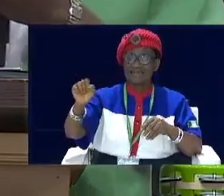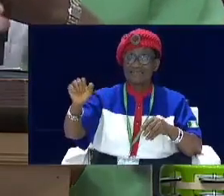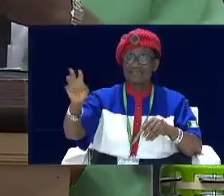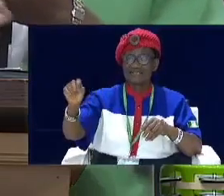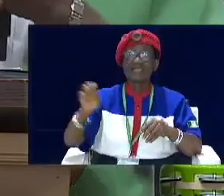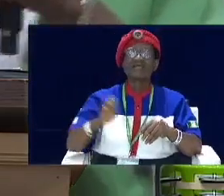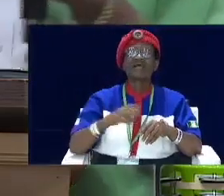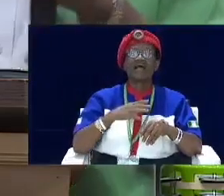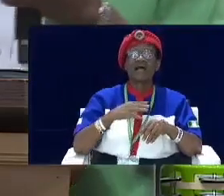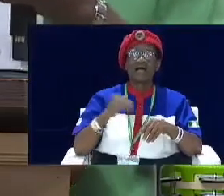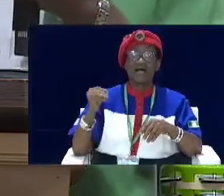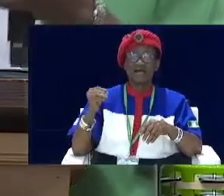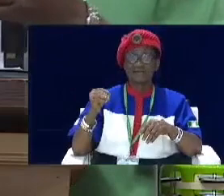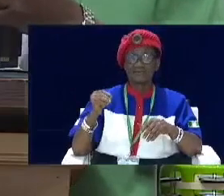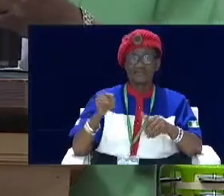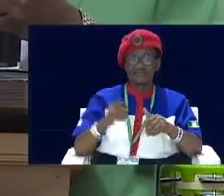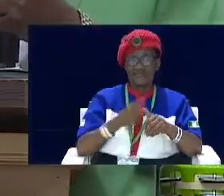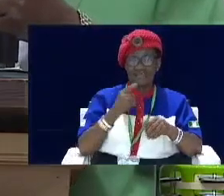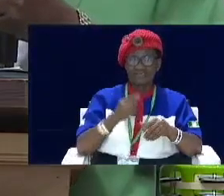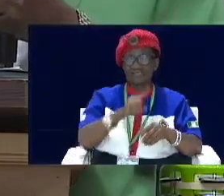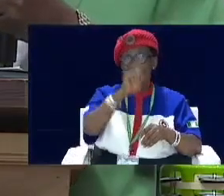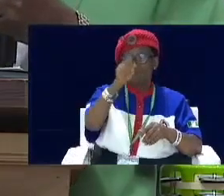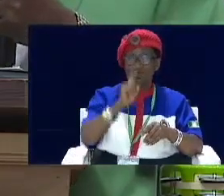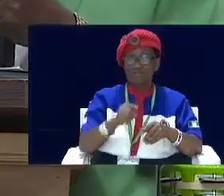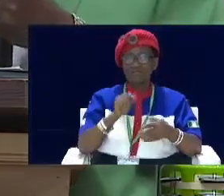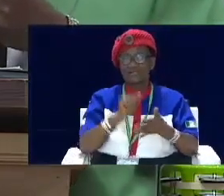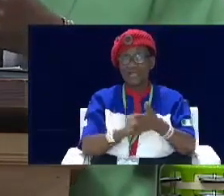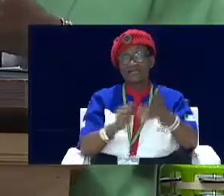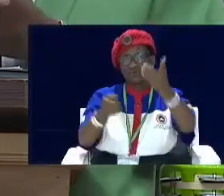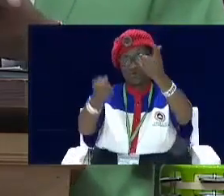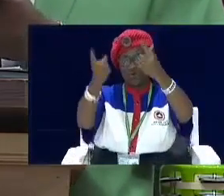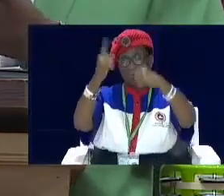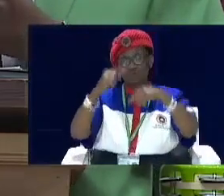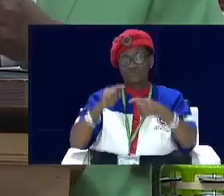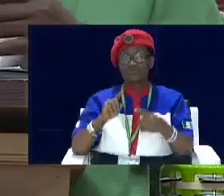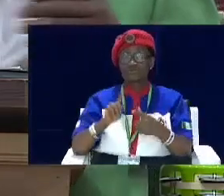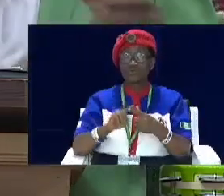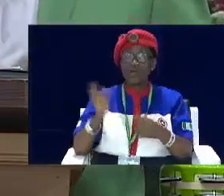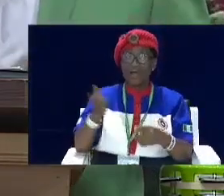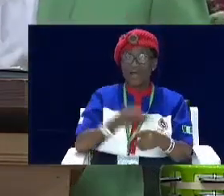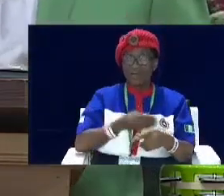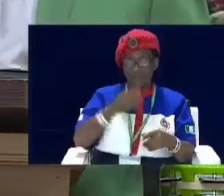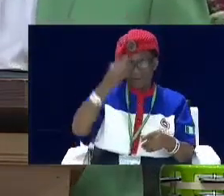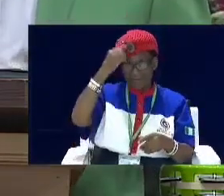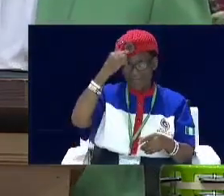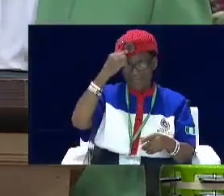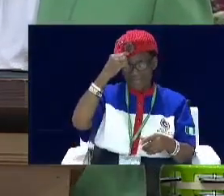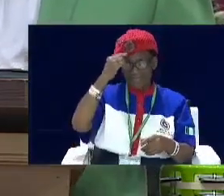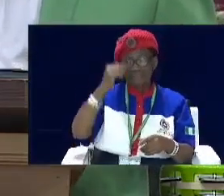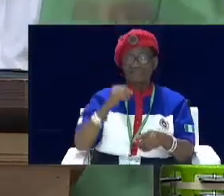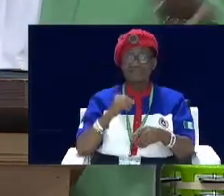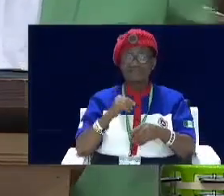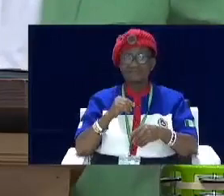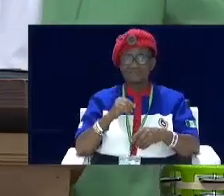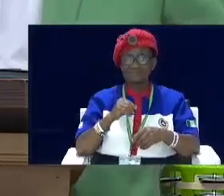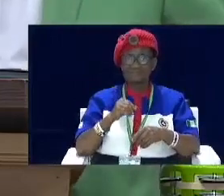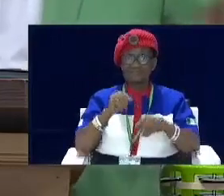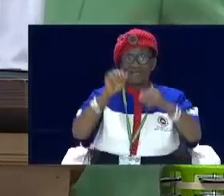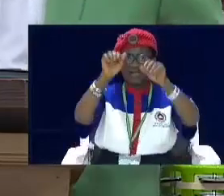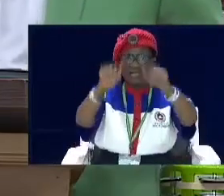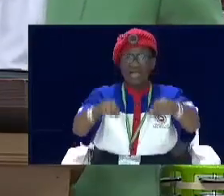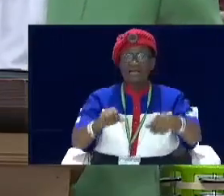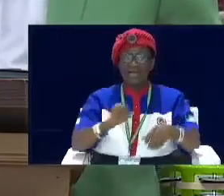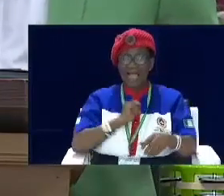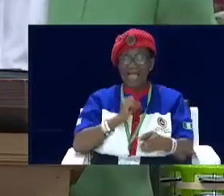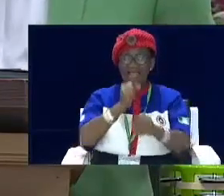Manasseh. And the first question that comes to our mind, ibere akoko to wa sokan wa ni, can I get it